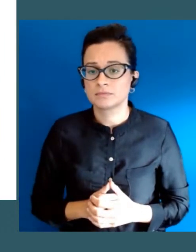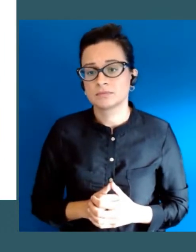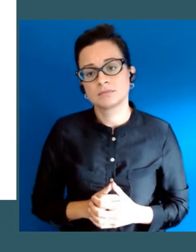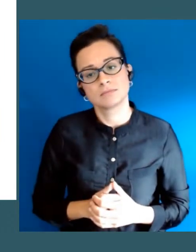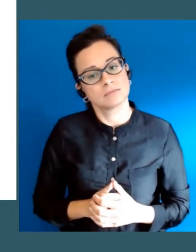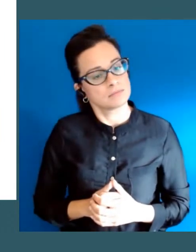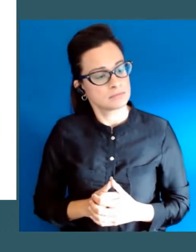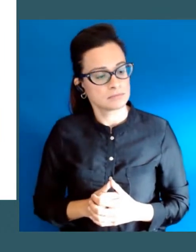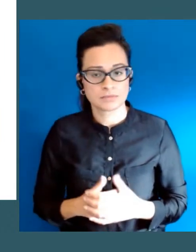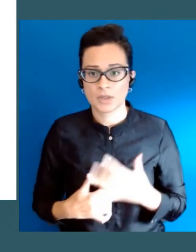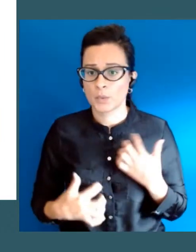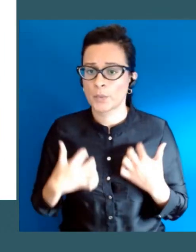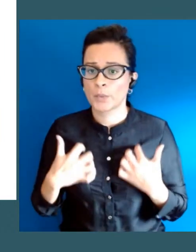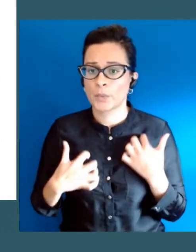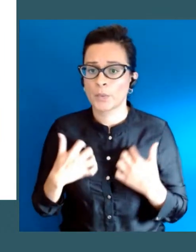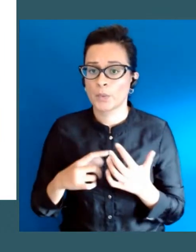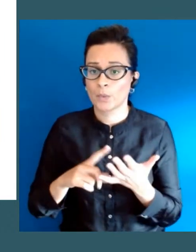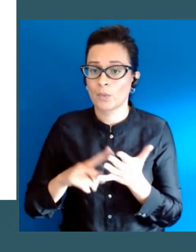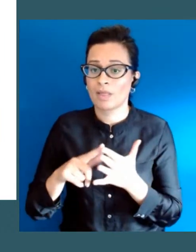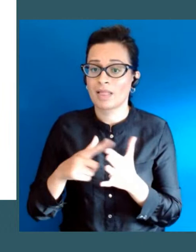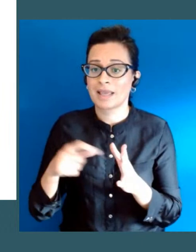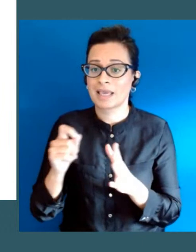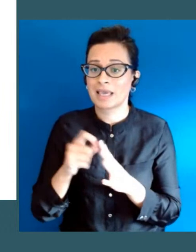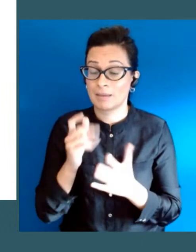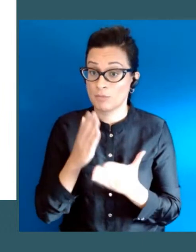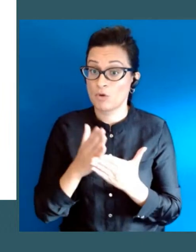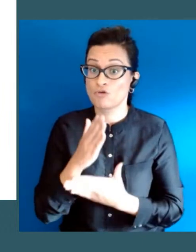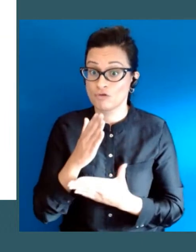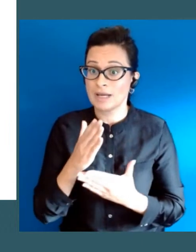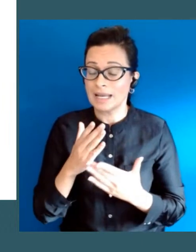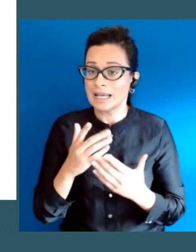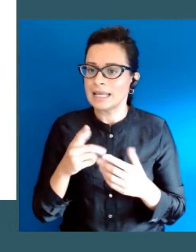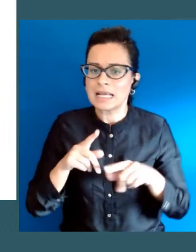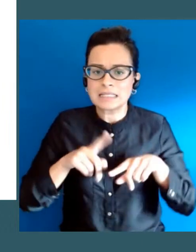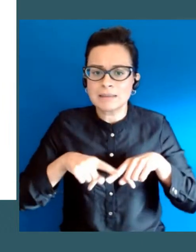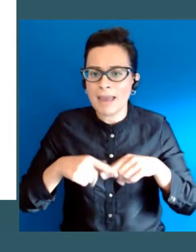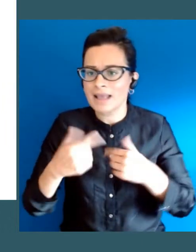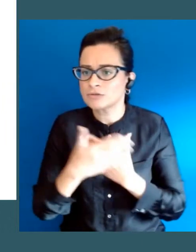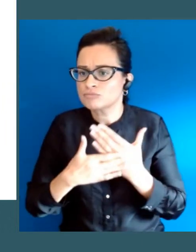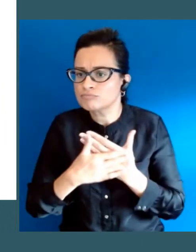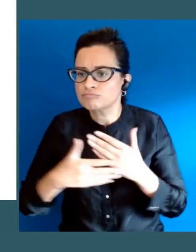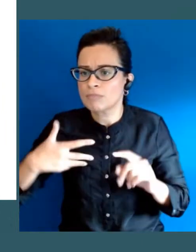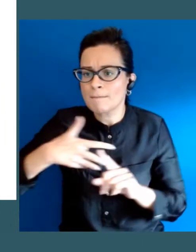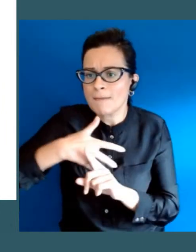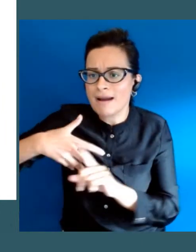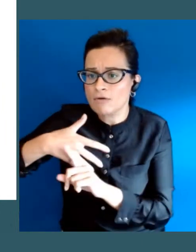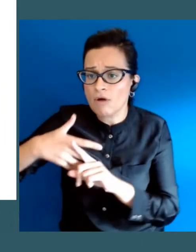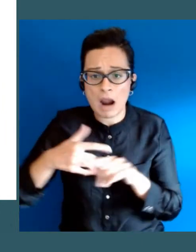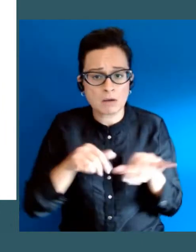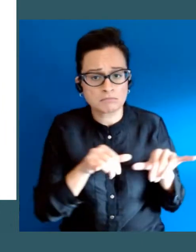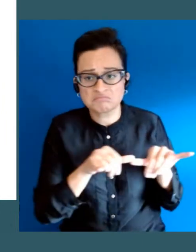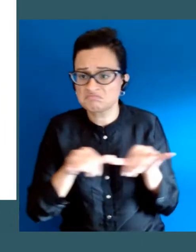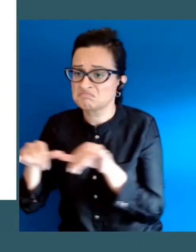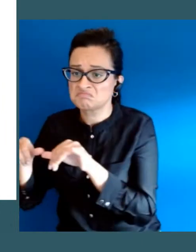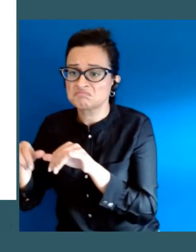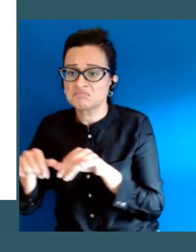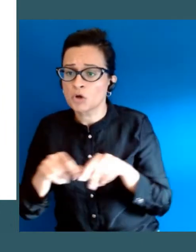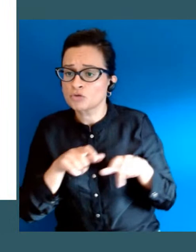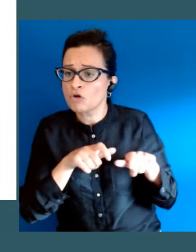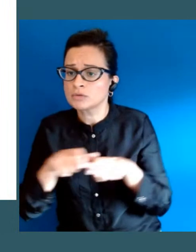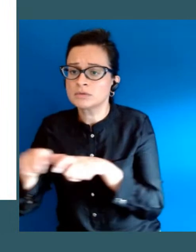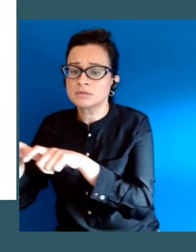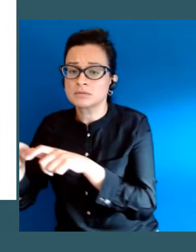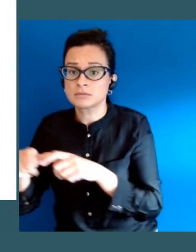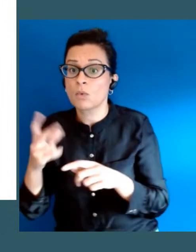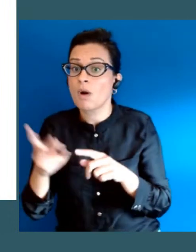held across different races. The other study that reinforces this is the